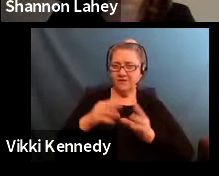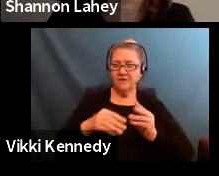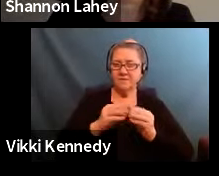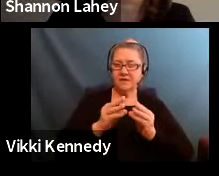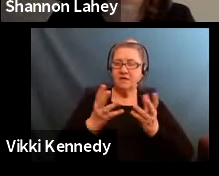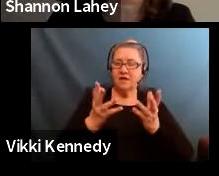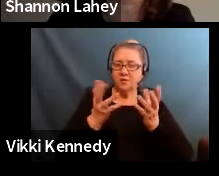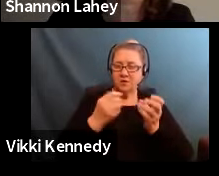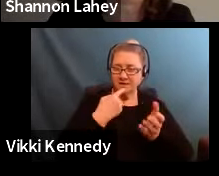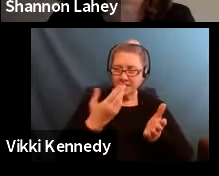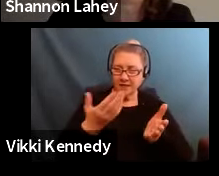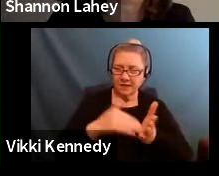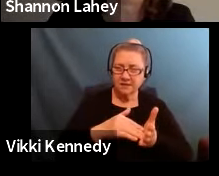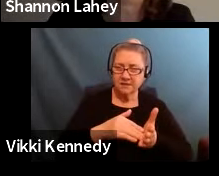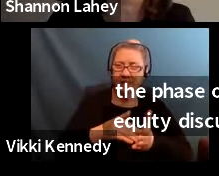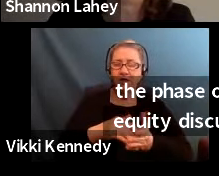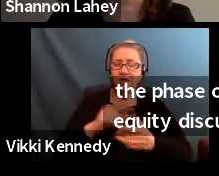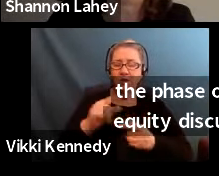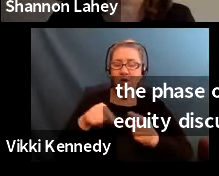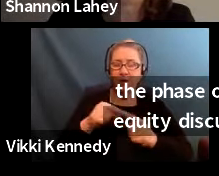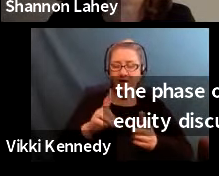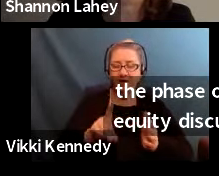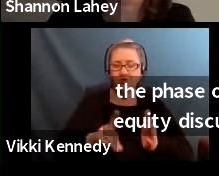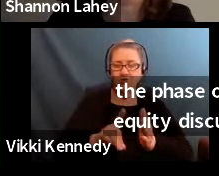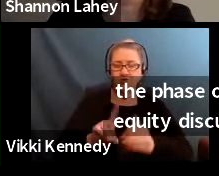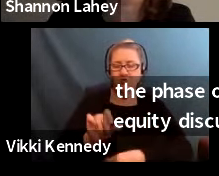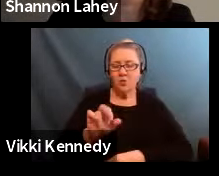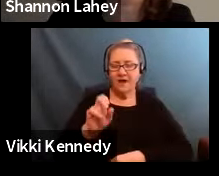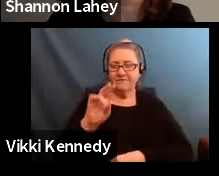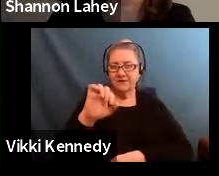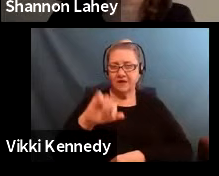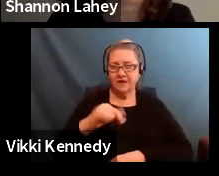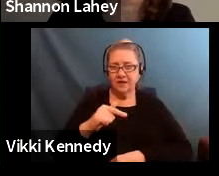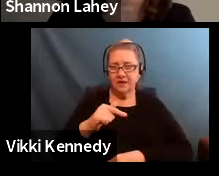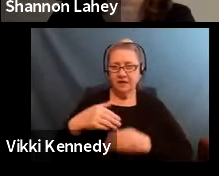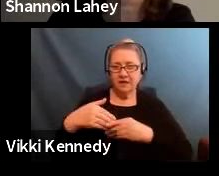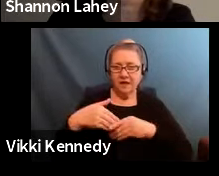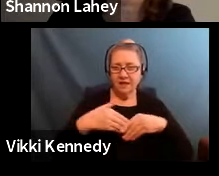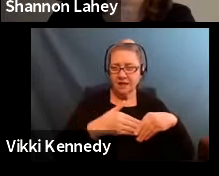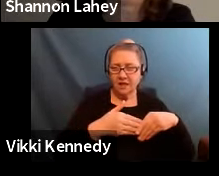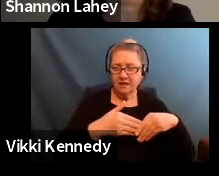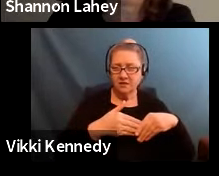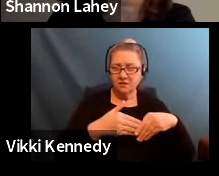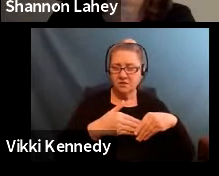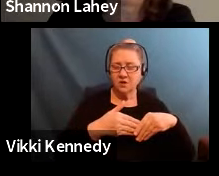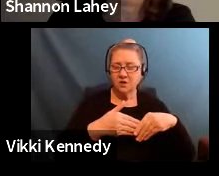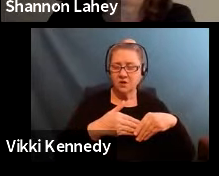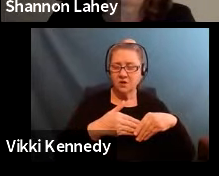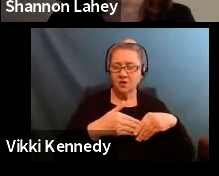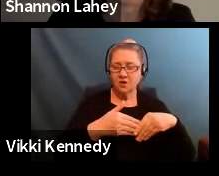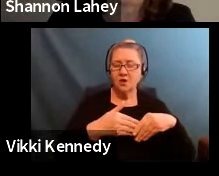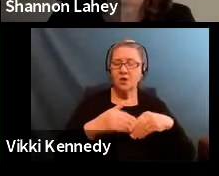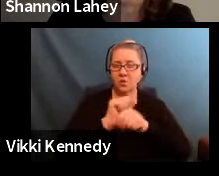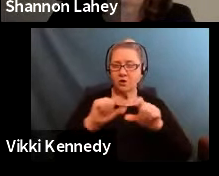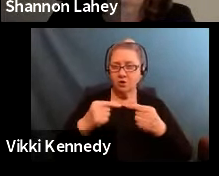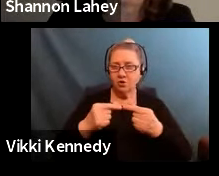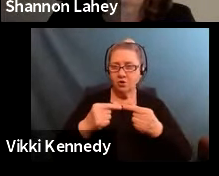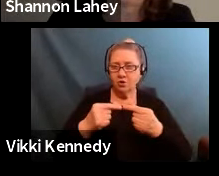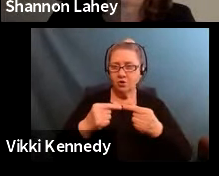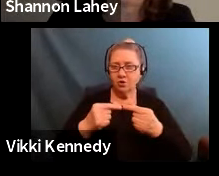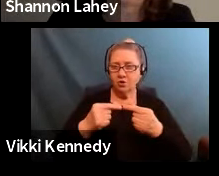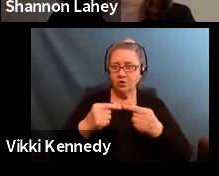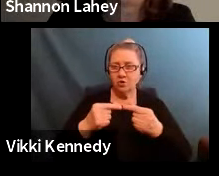reiterate, when the drafting guidelines work group first developed a